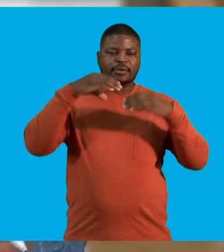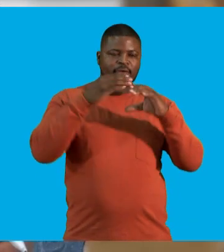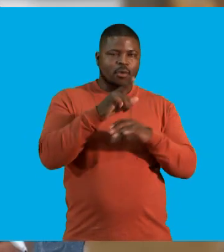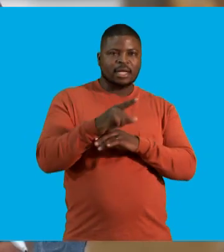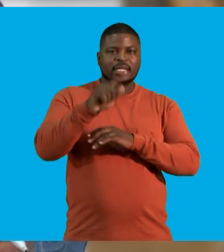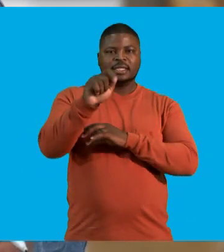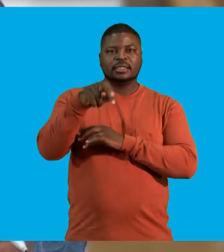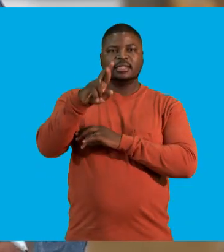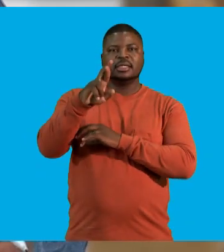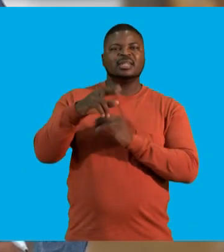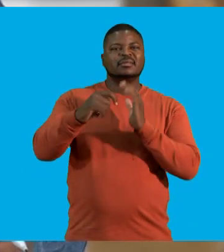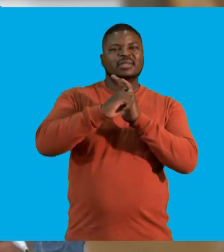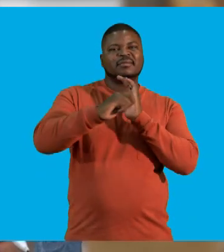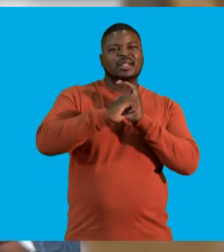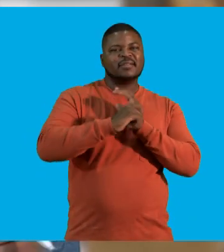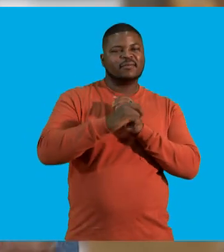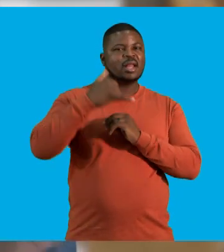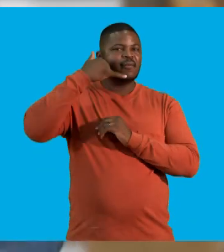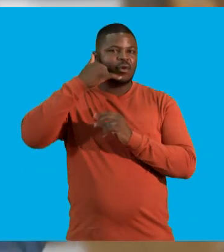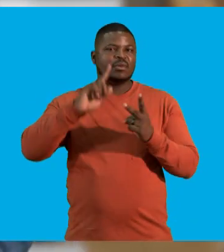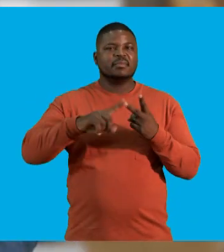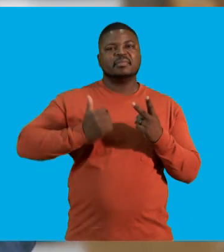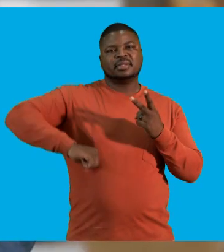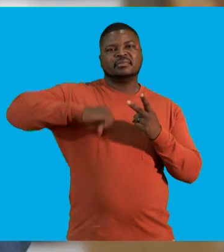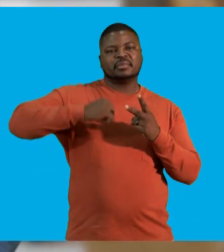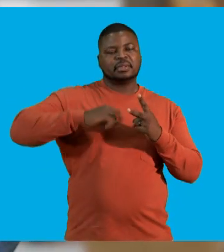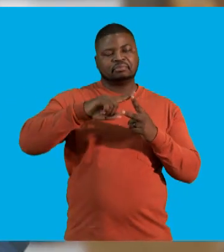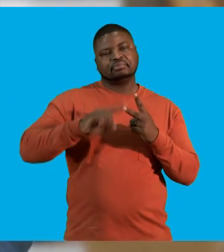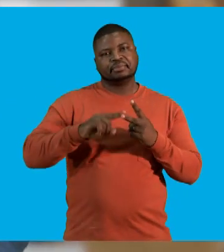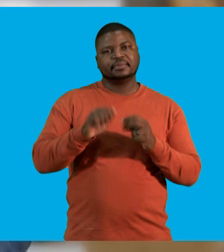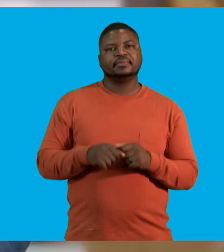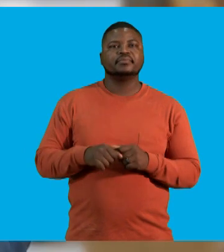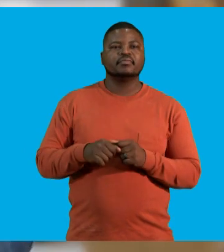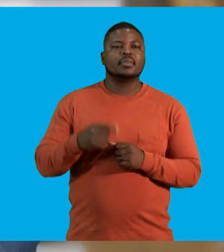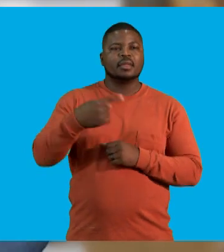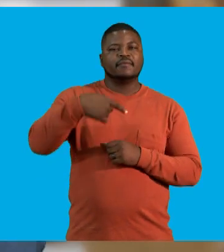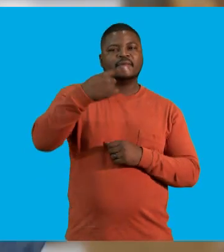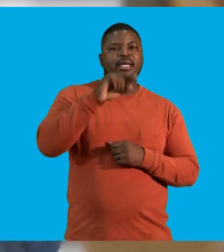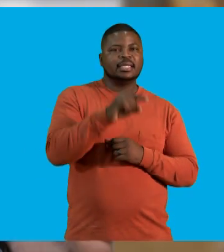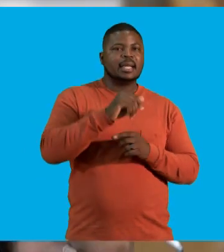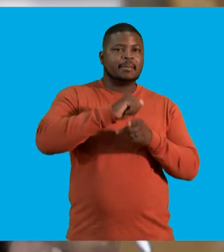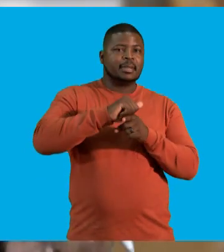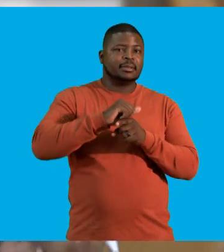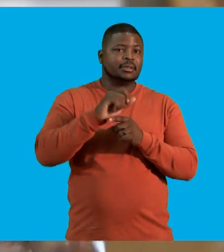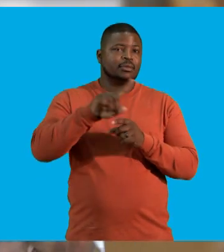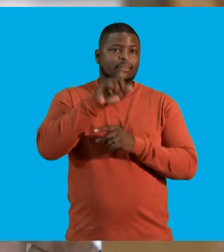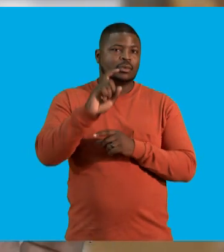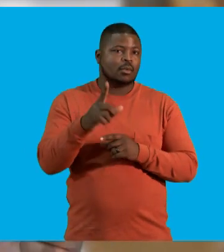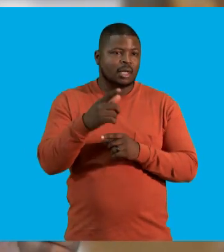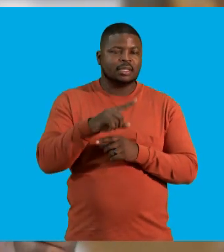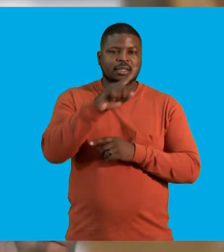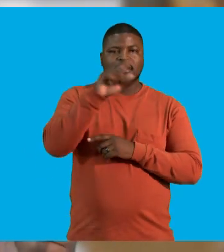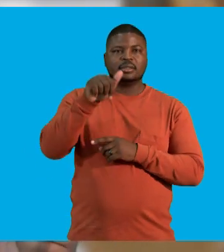tariffs, specifically the municipal and the telephone tariffs. The first practice question is,